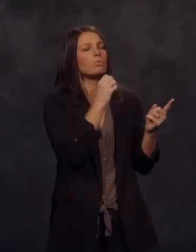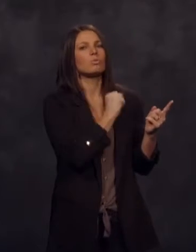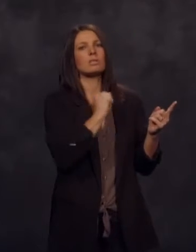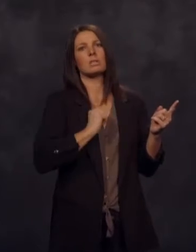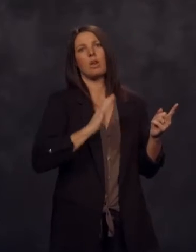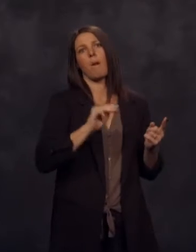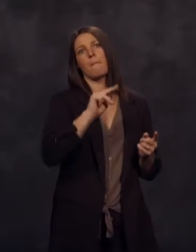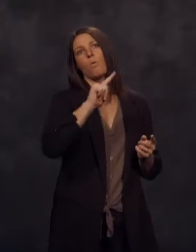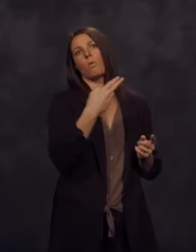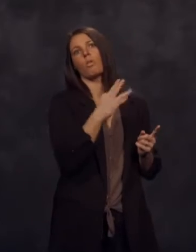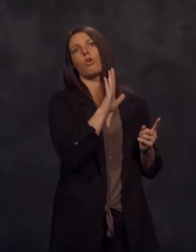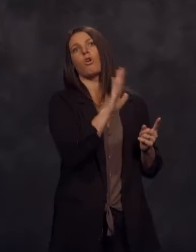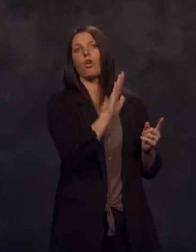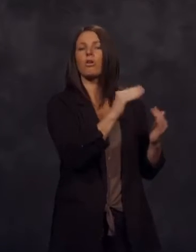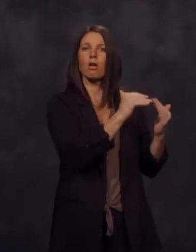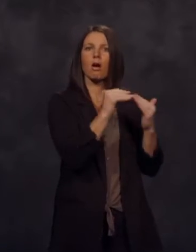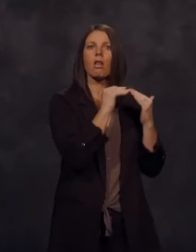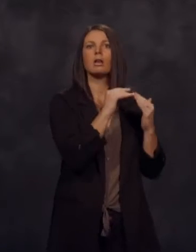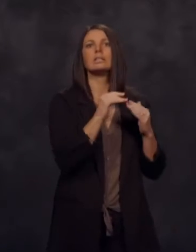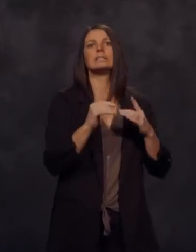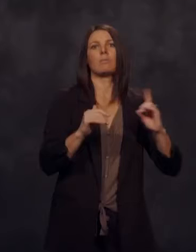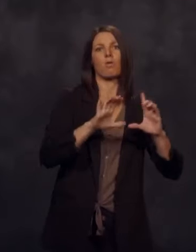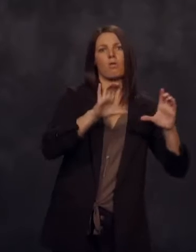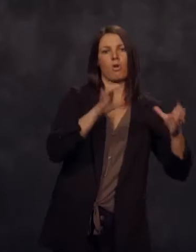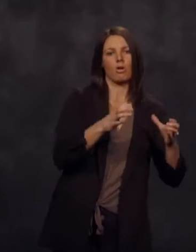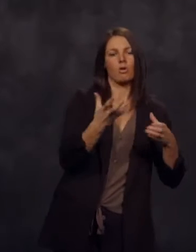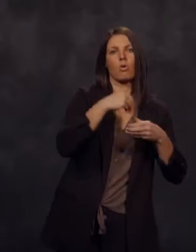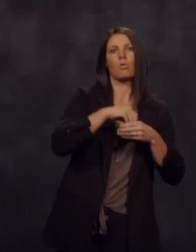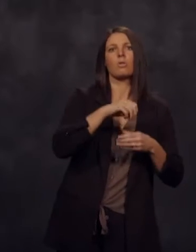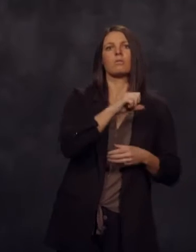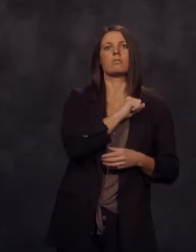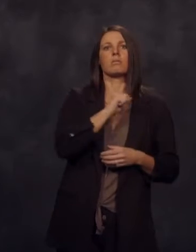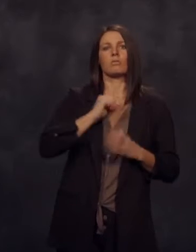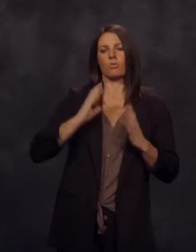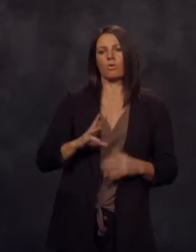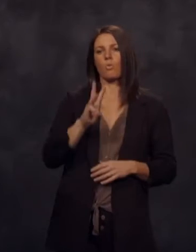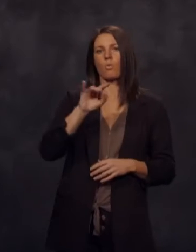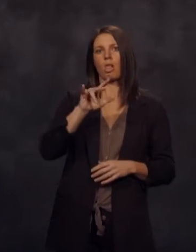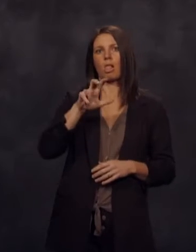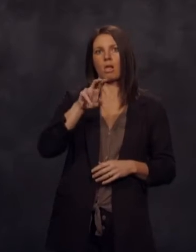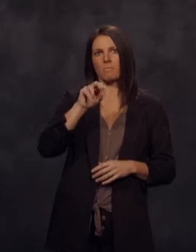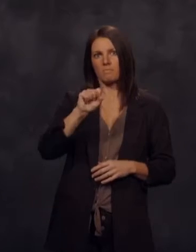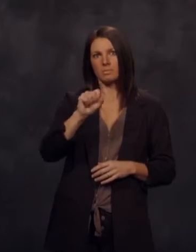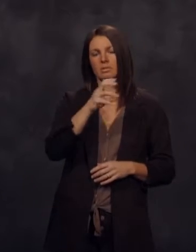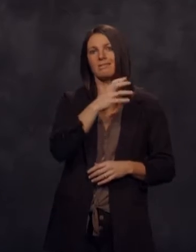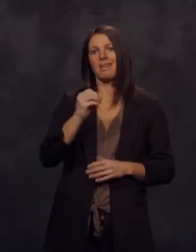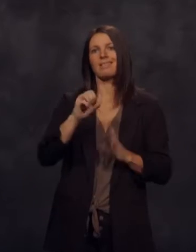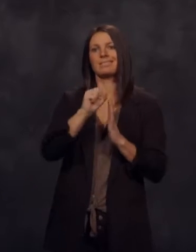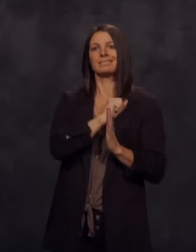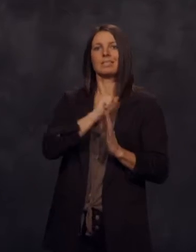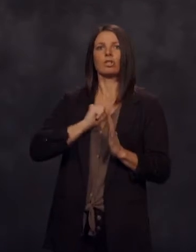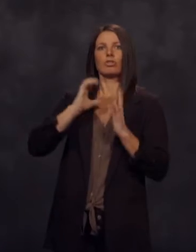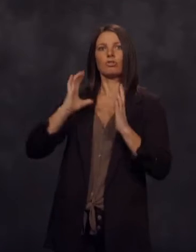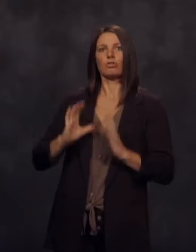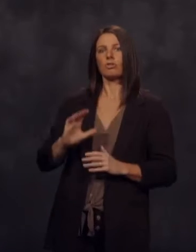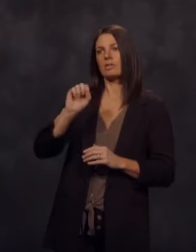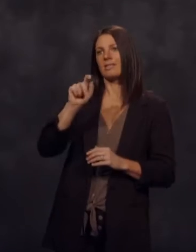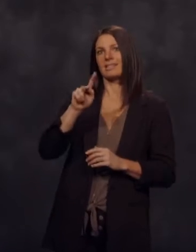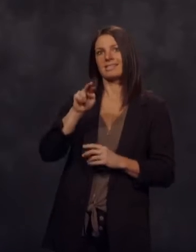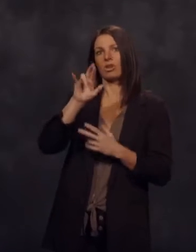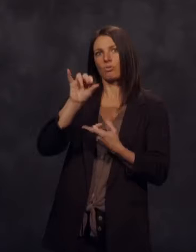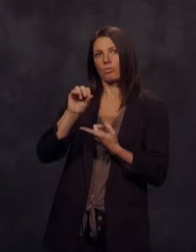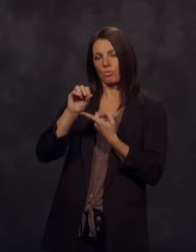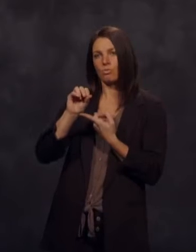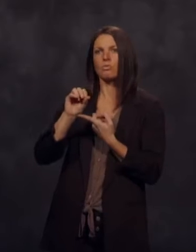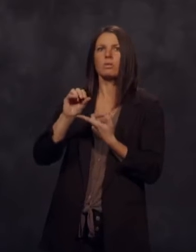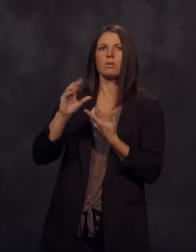her colleagues in the state Senate Democratic caucus, including Senators Lindsey Williams and Senator Steve Sanasiero, for bringing this to